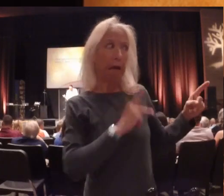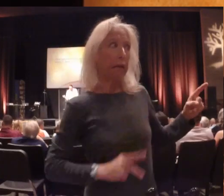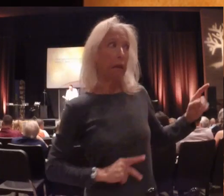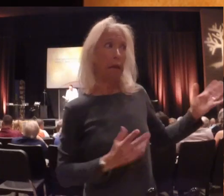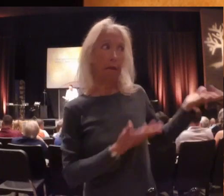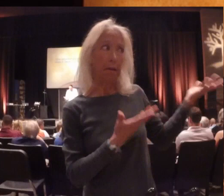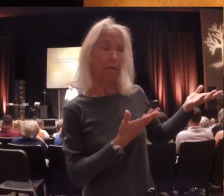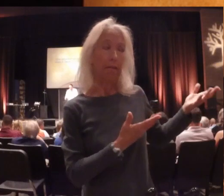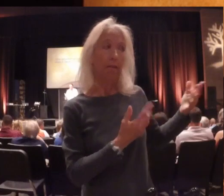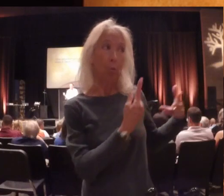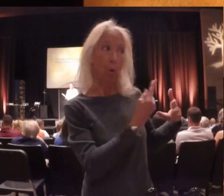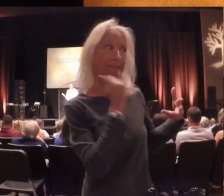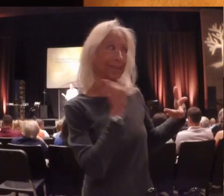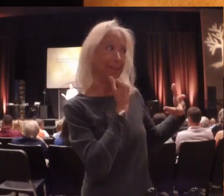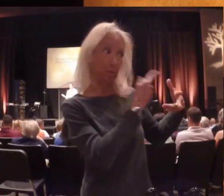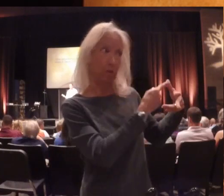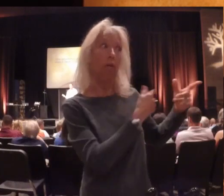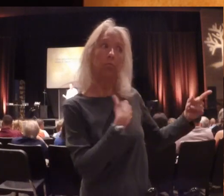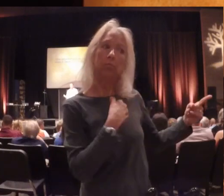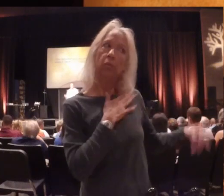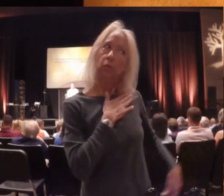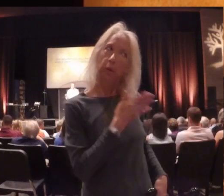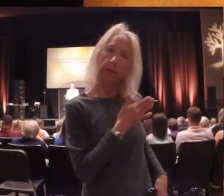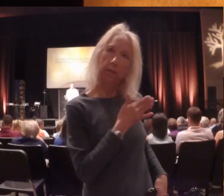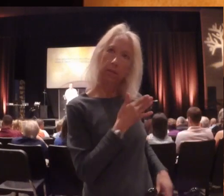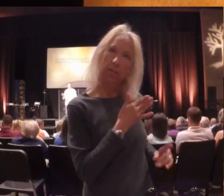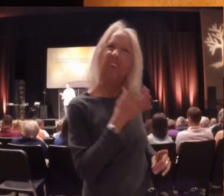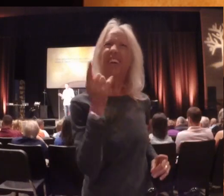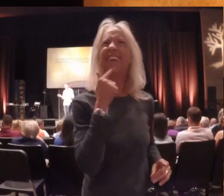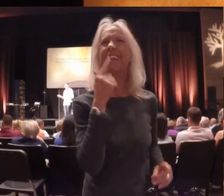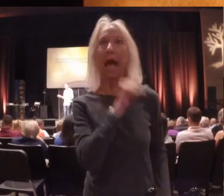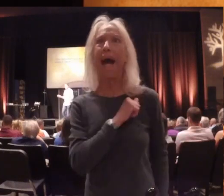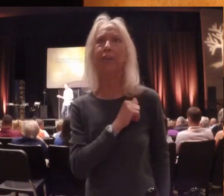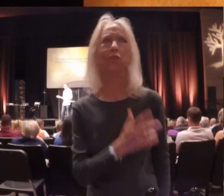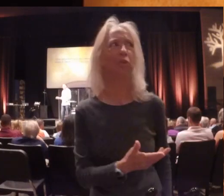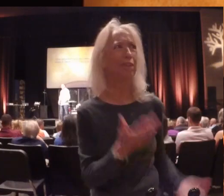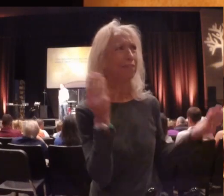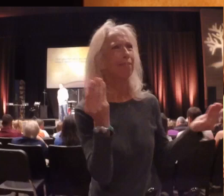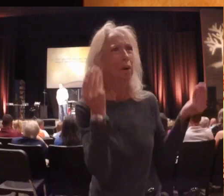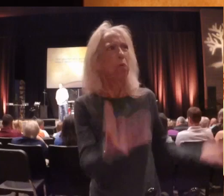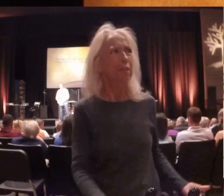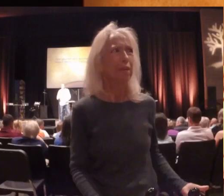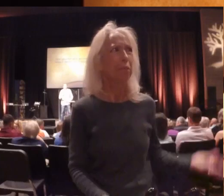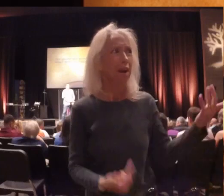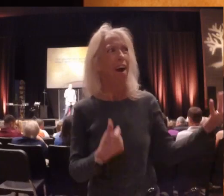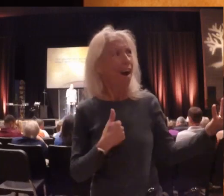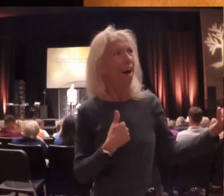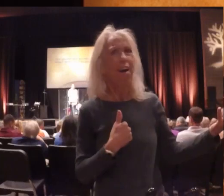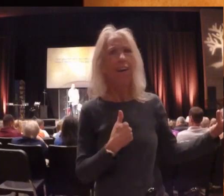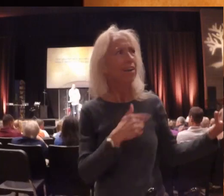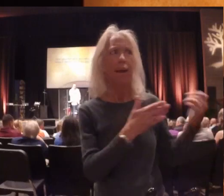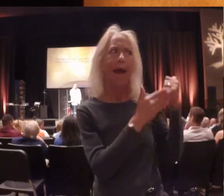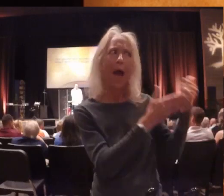would not look at you nor see you. So basically what Elisha is saying at this moment is like, okay, I normally